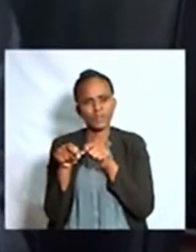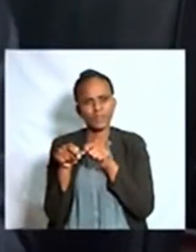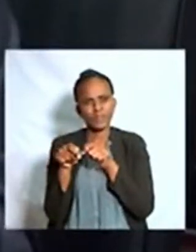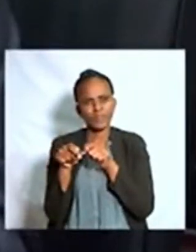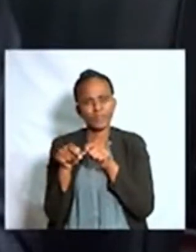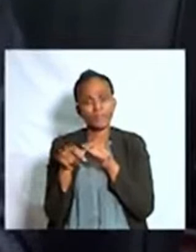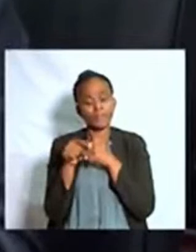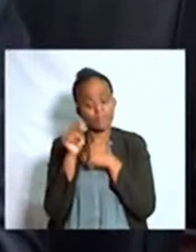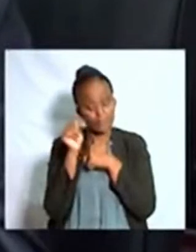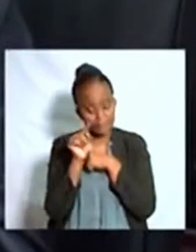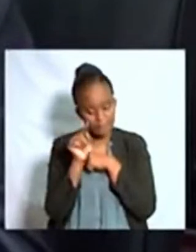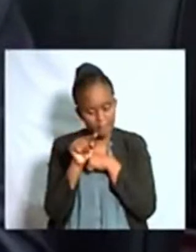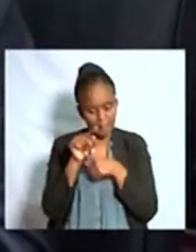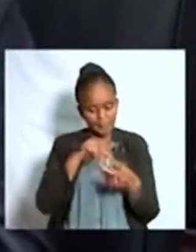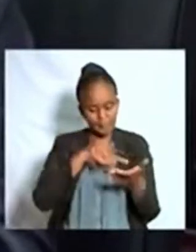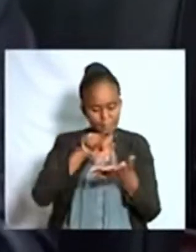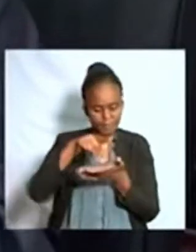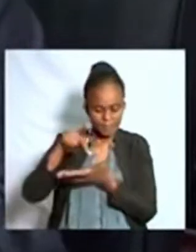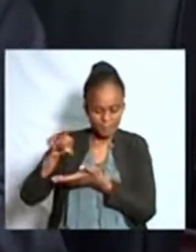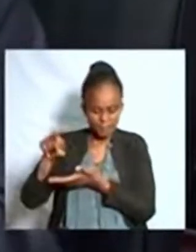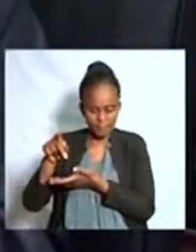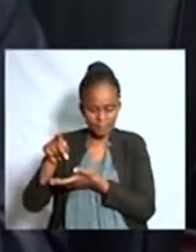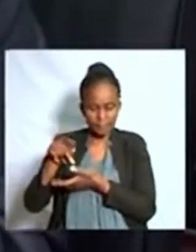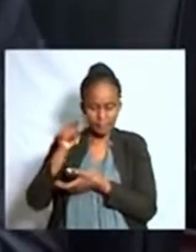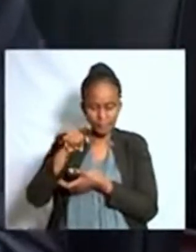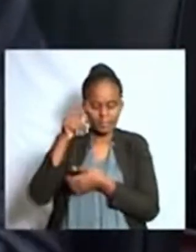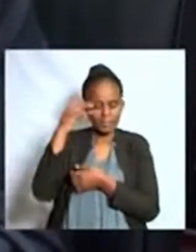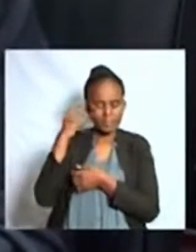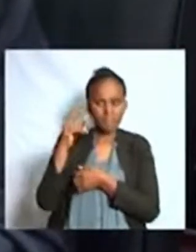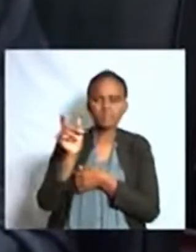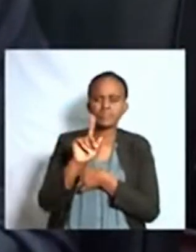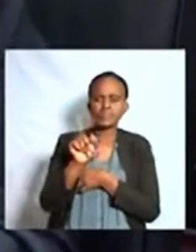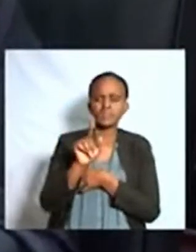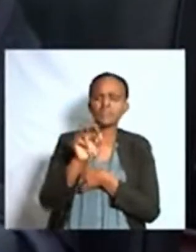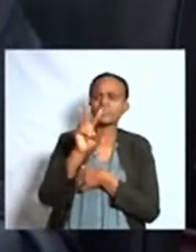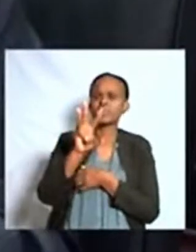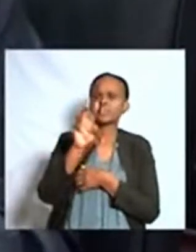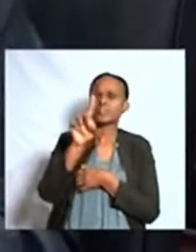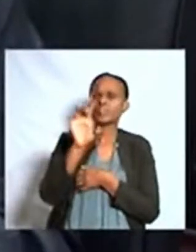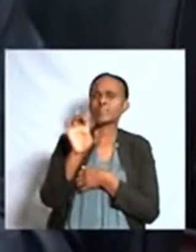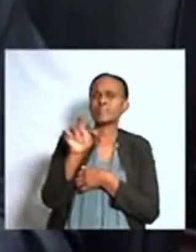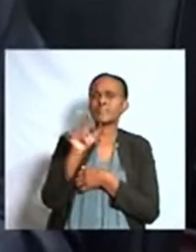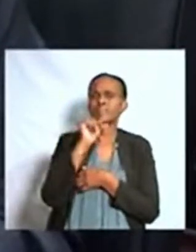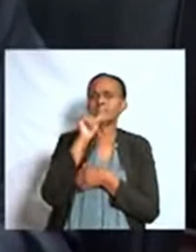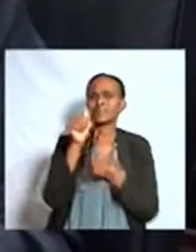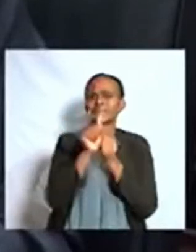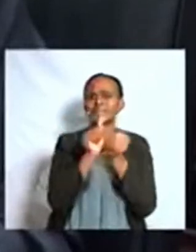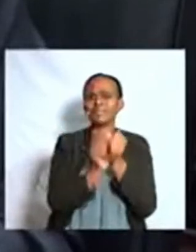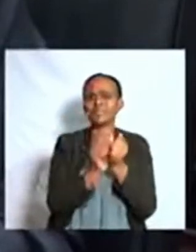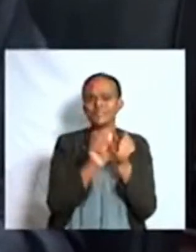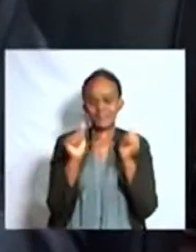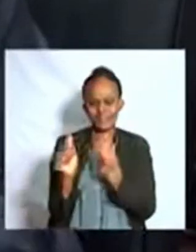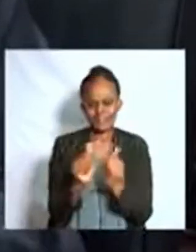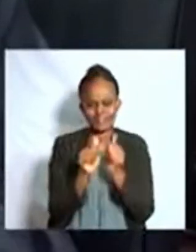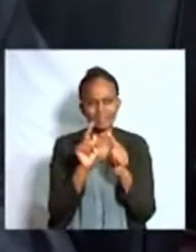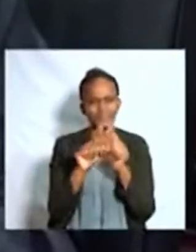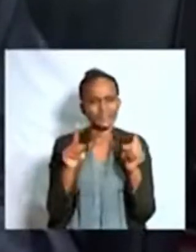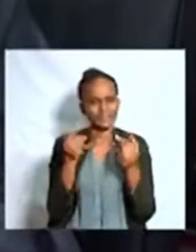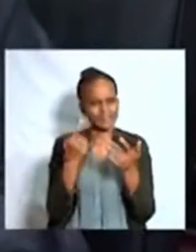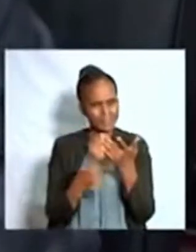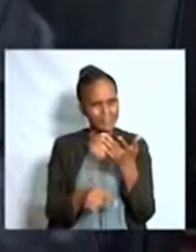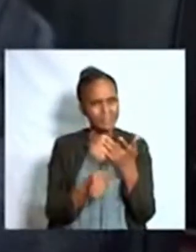For this particular payment, are the officers, whether it's WDC, it's not about the activity. It's